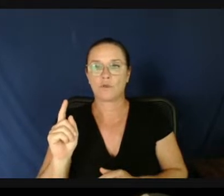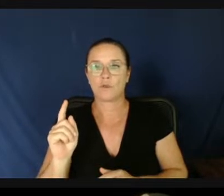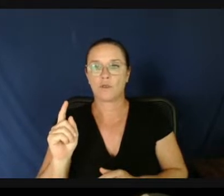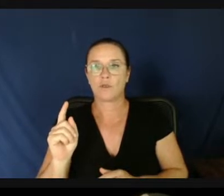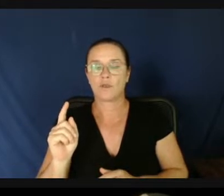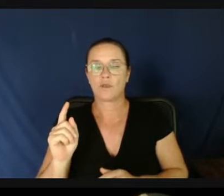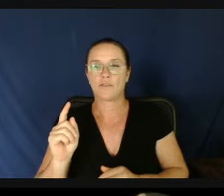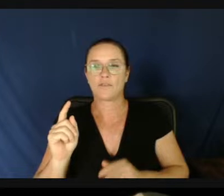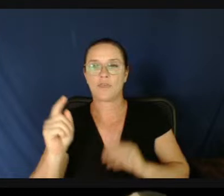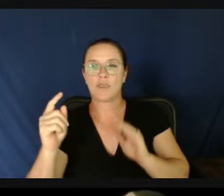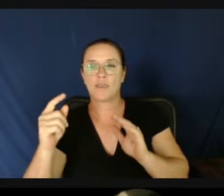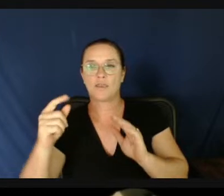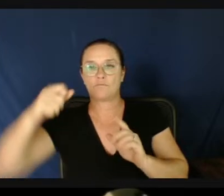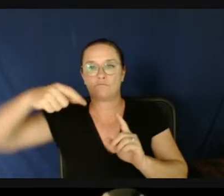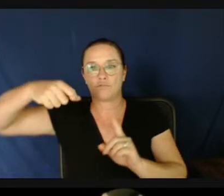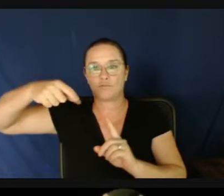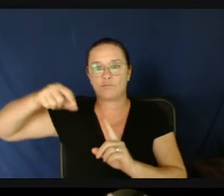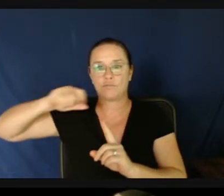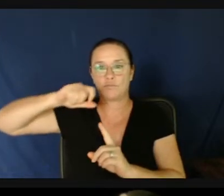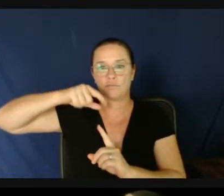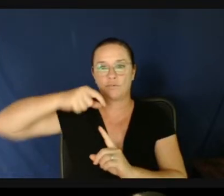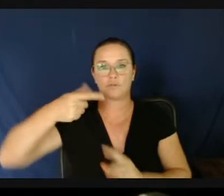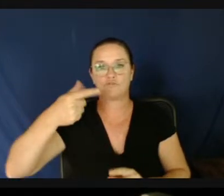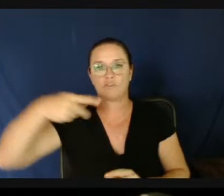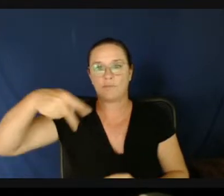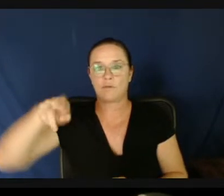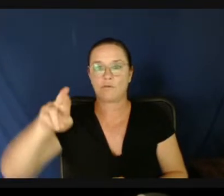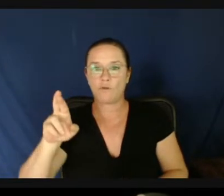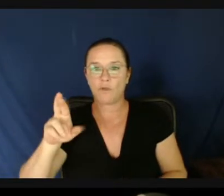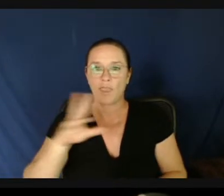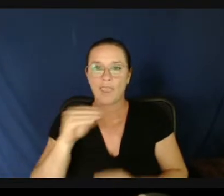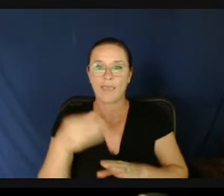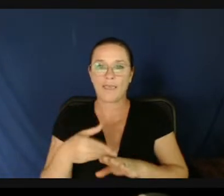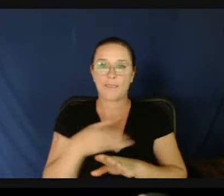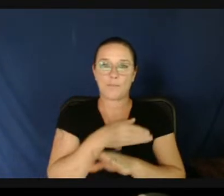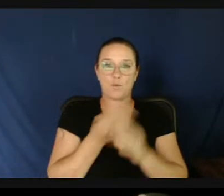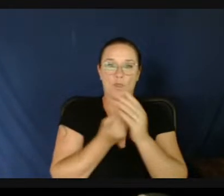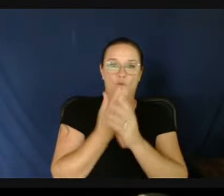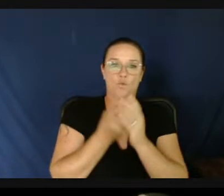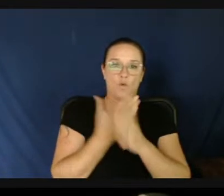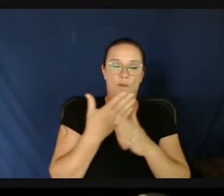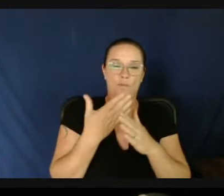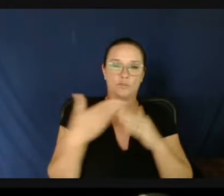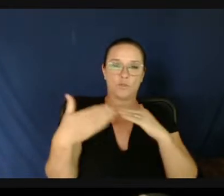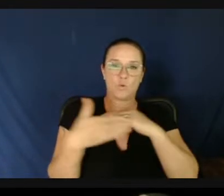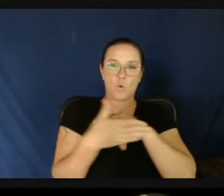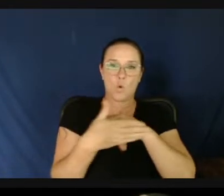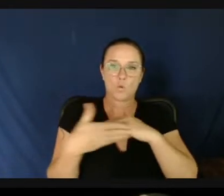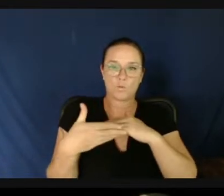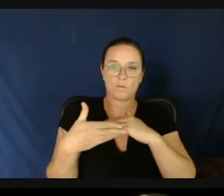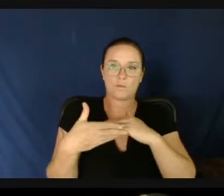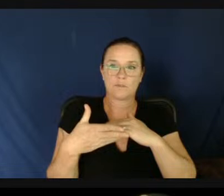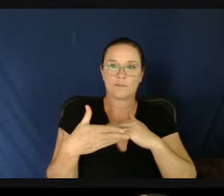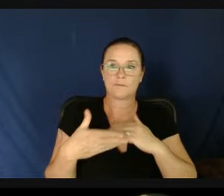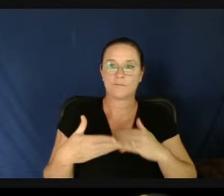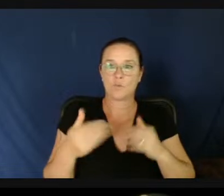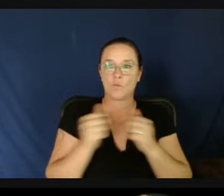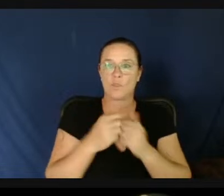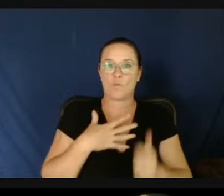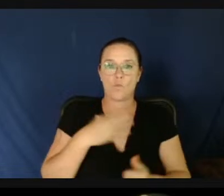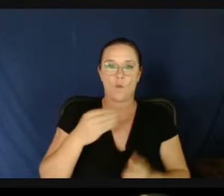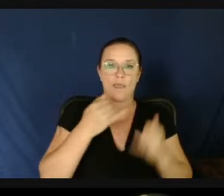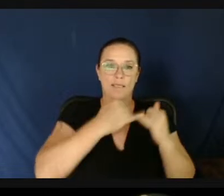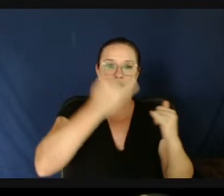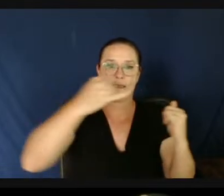across, and the pre-eruption coastline from 2018 in white right up here.